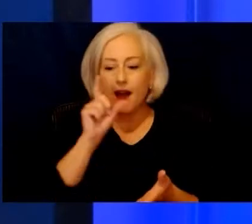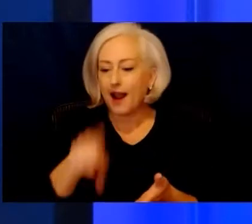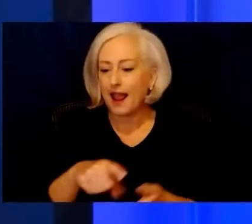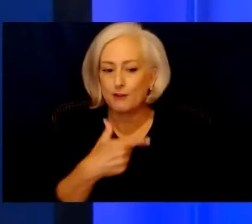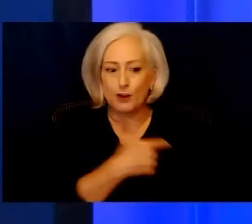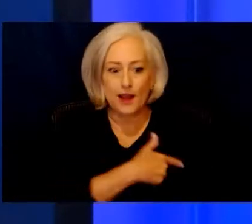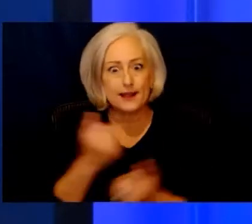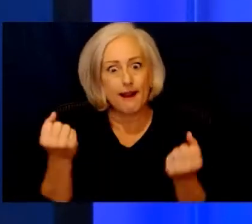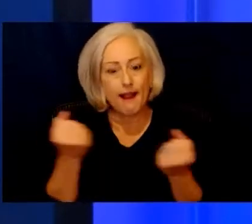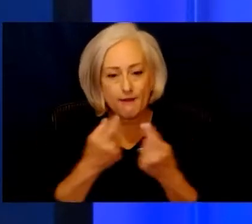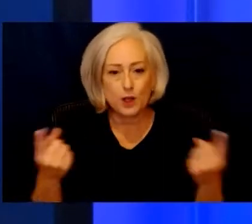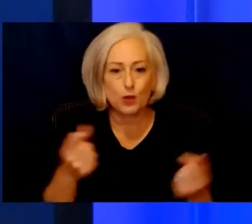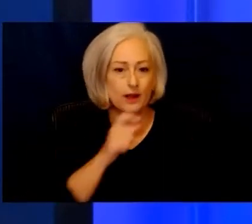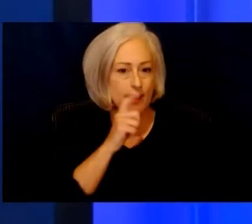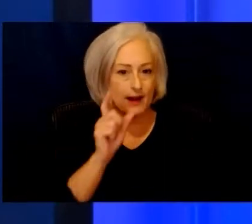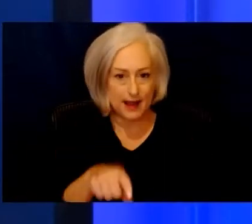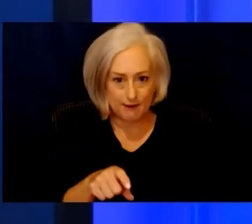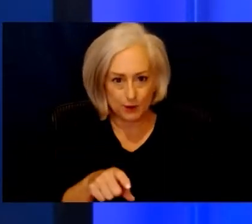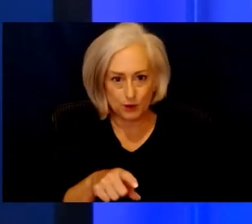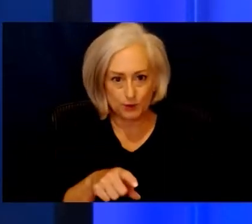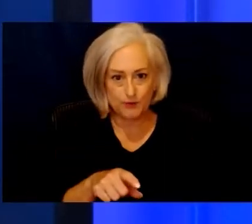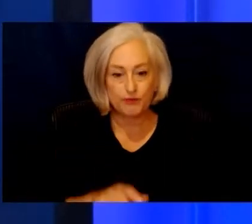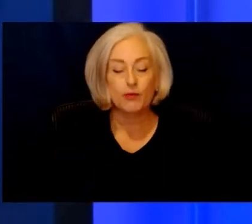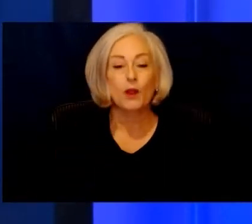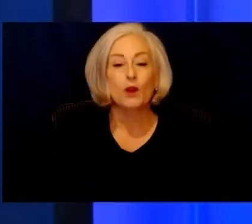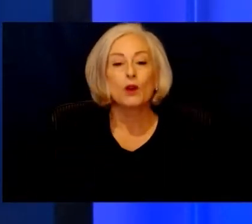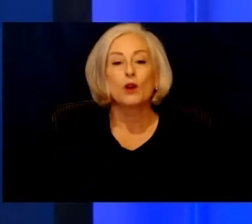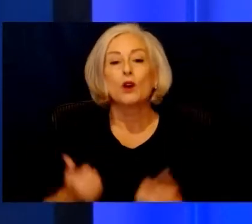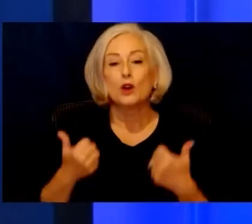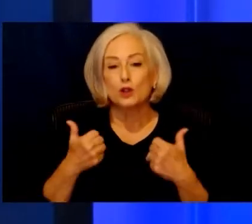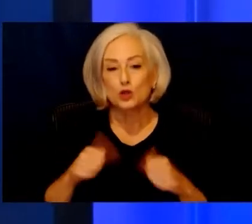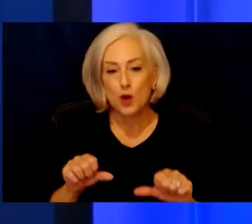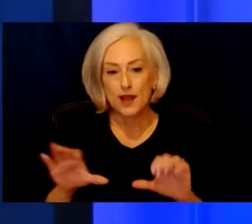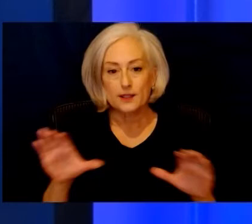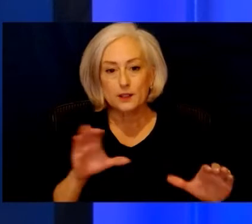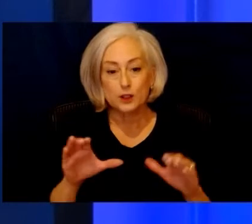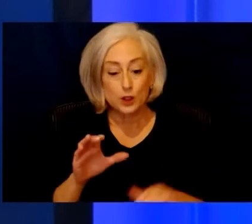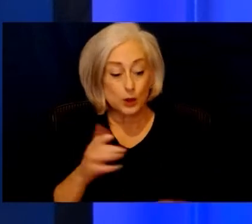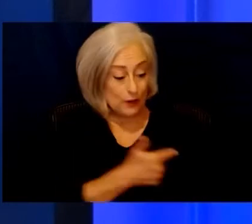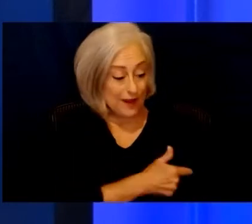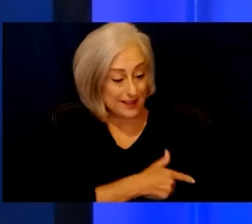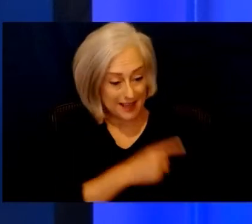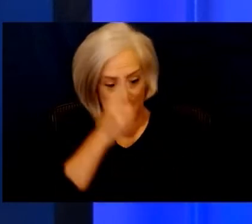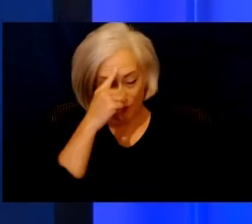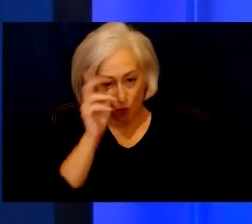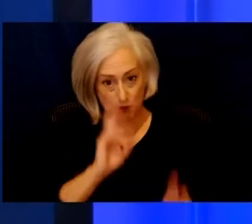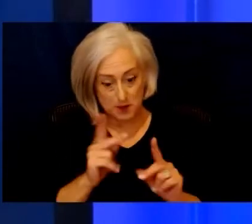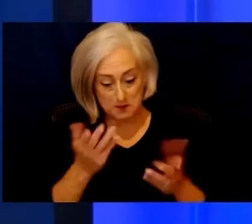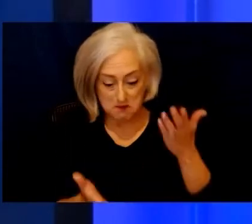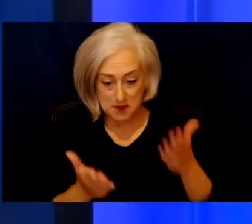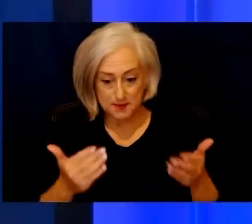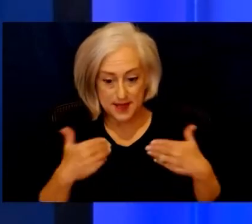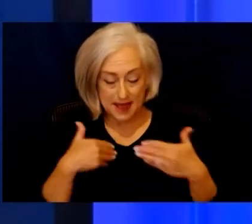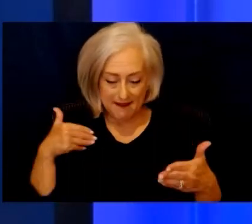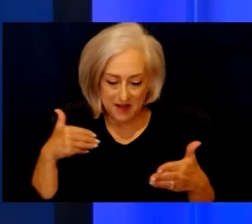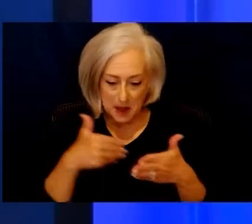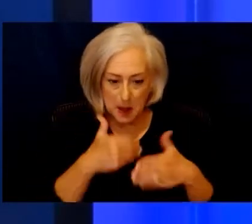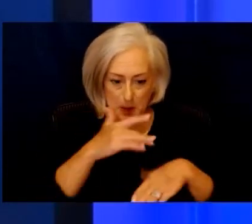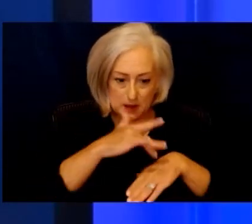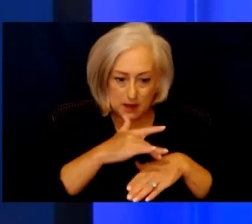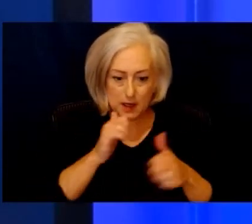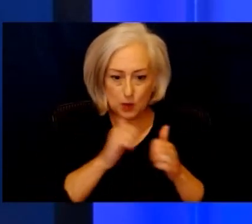are trying to do ring vaccinations, looking at those close contacts of those patients and vaccinating those people. I think it's another